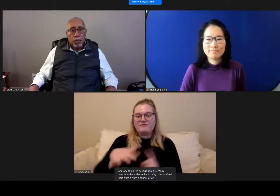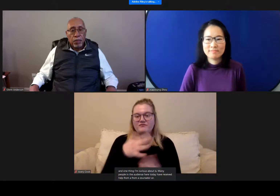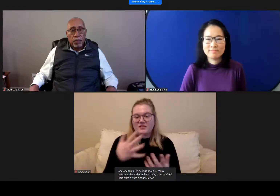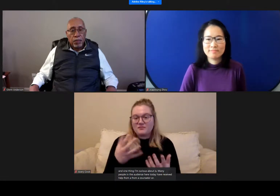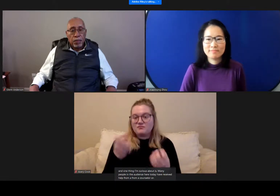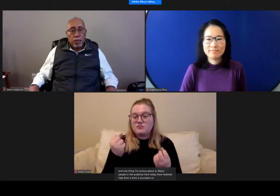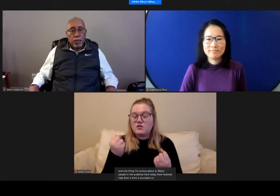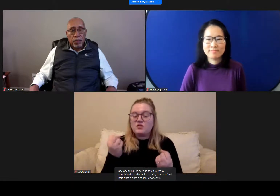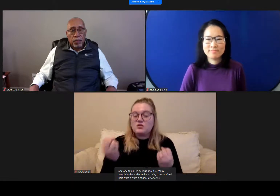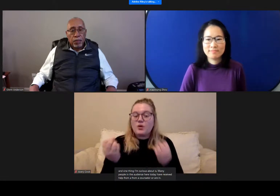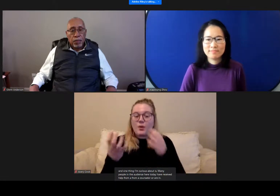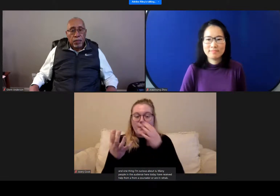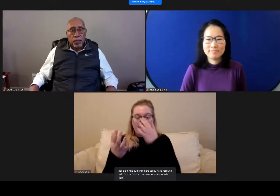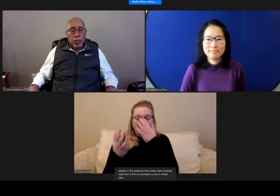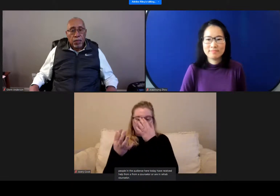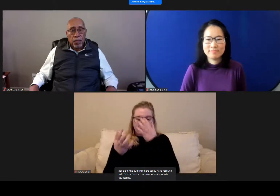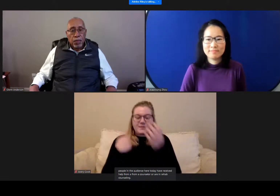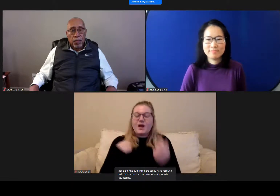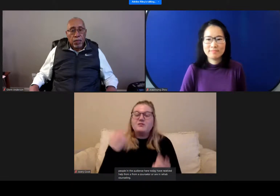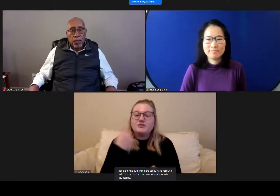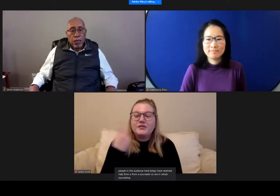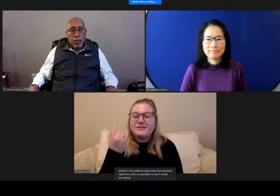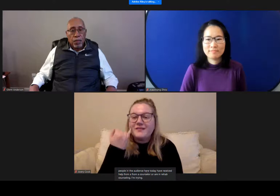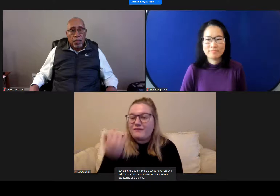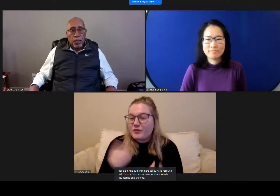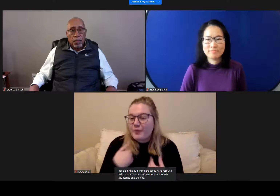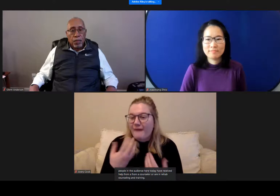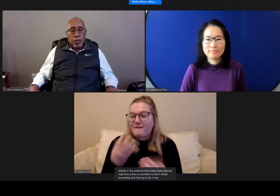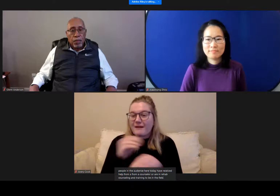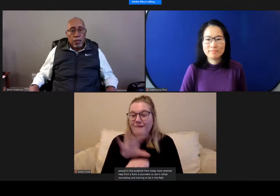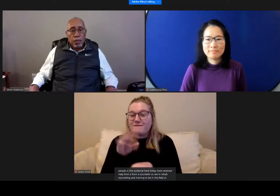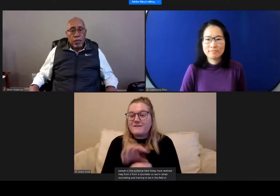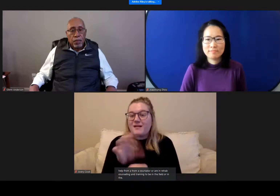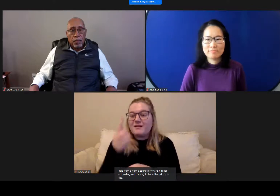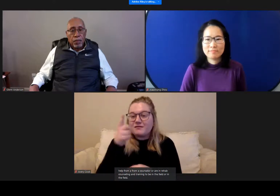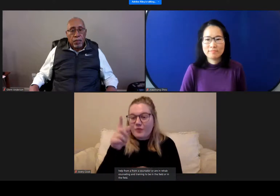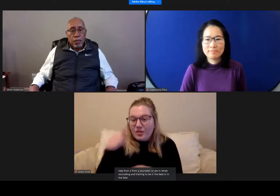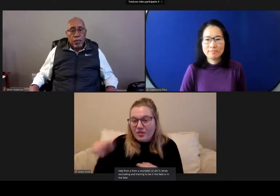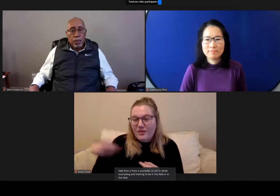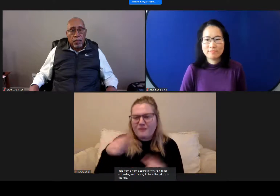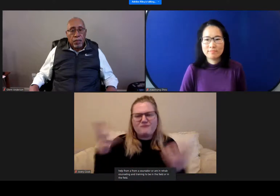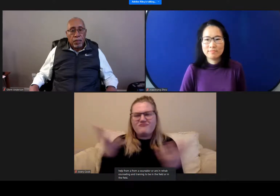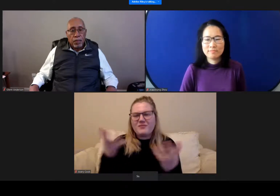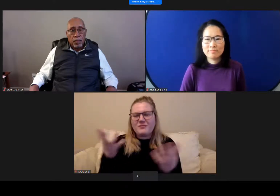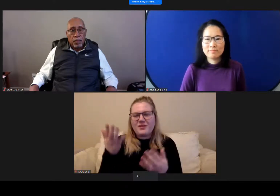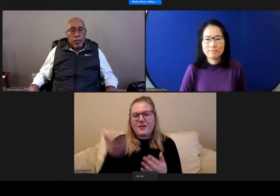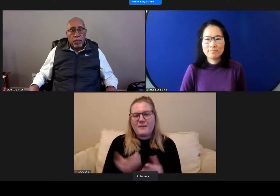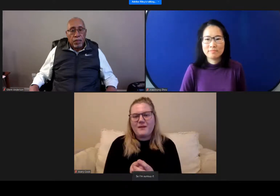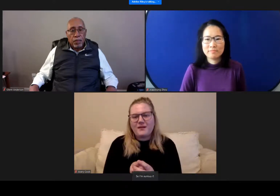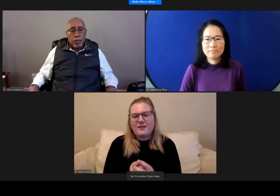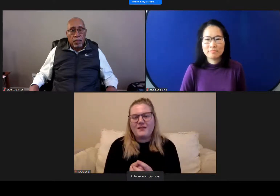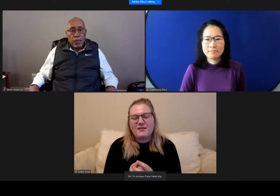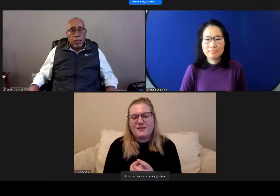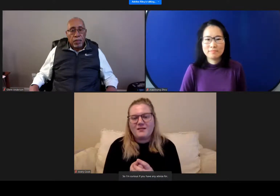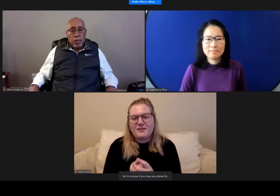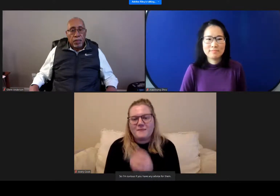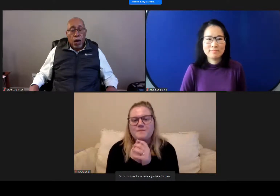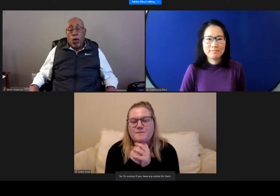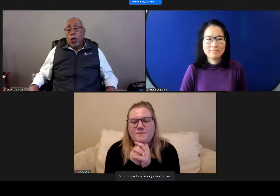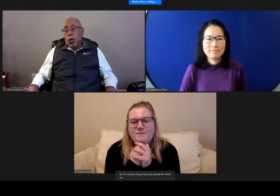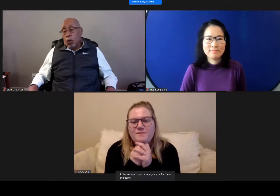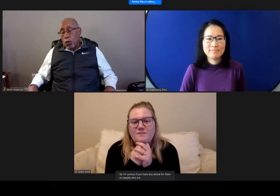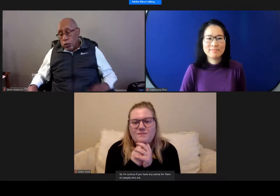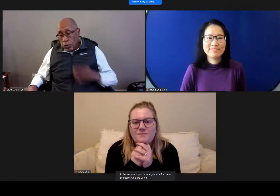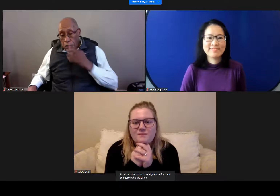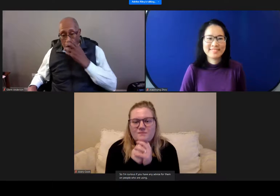or are in rehab counseling, training to be in the field or in the field. So I'm curious if you have any advice for them on people